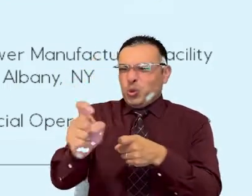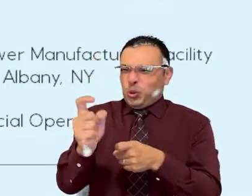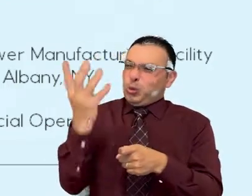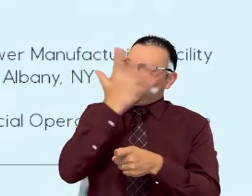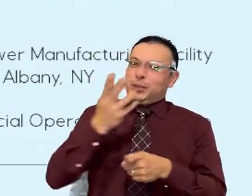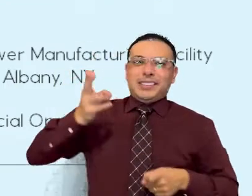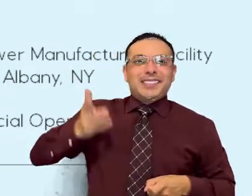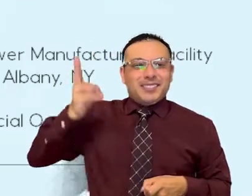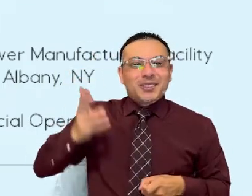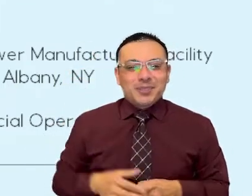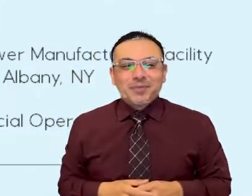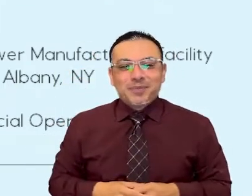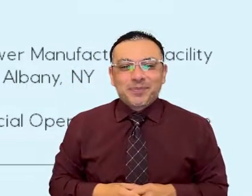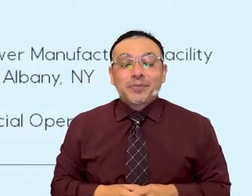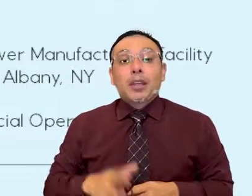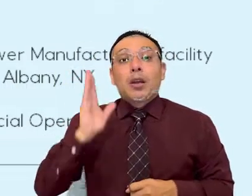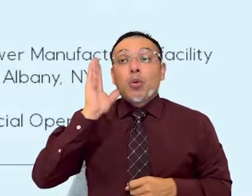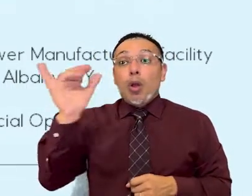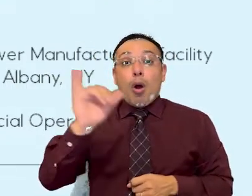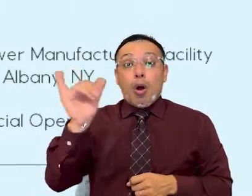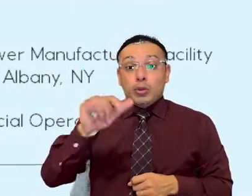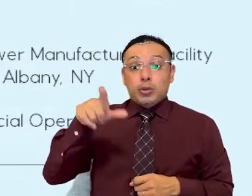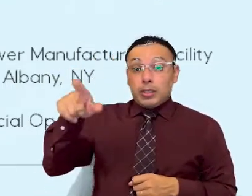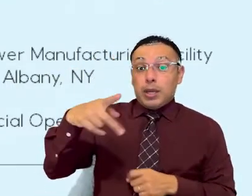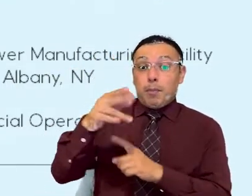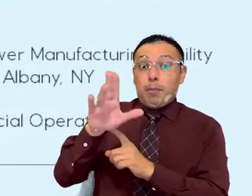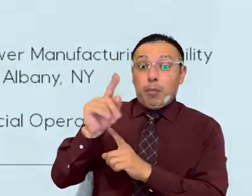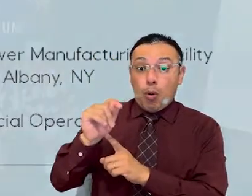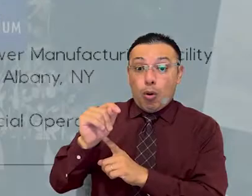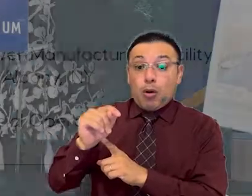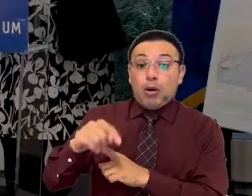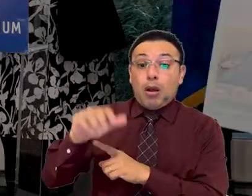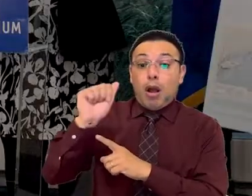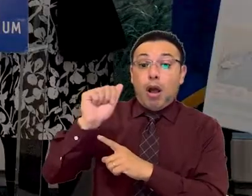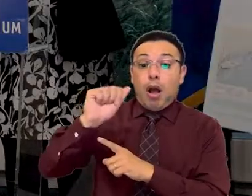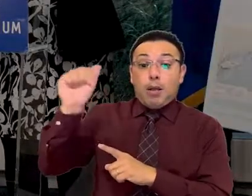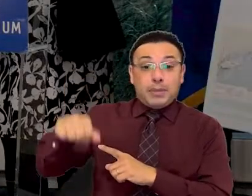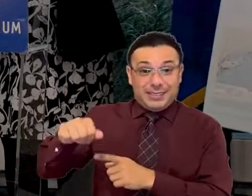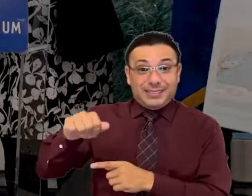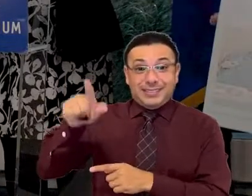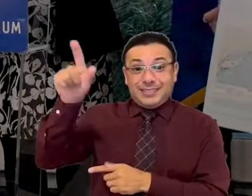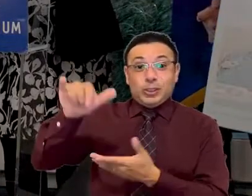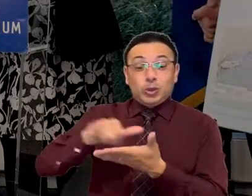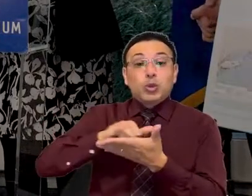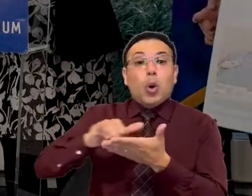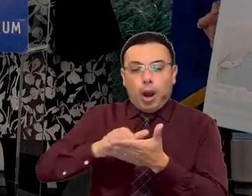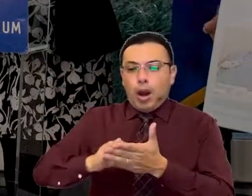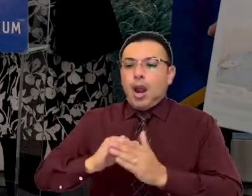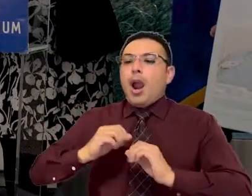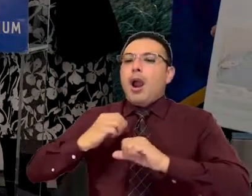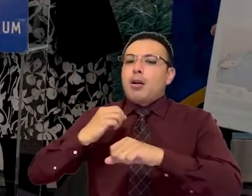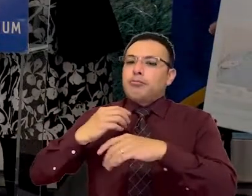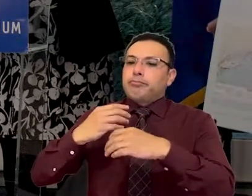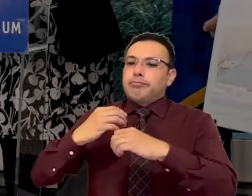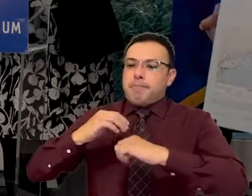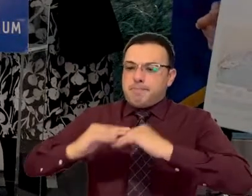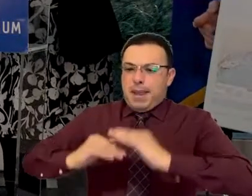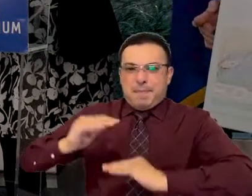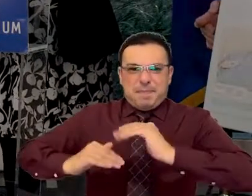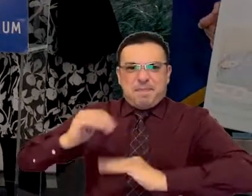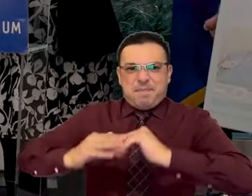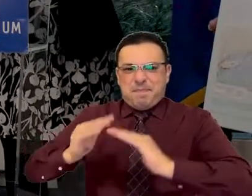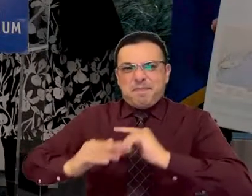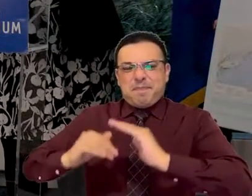wind tower manufacturing facility at the Port of Albany in upstate New York, and the plans to have commercial operations, and that means first